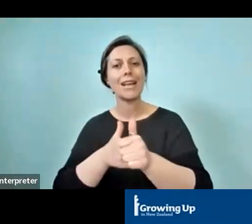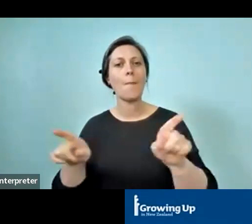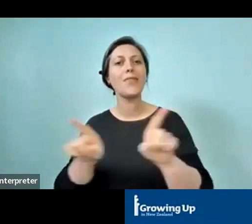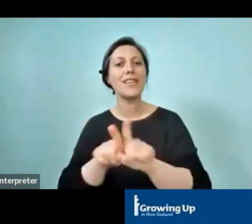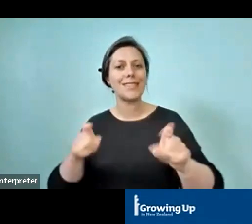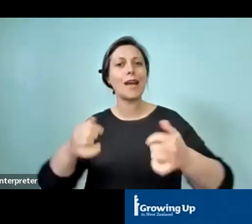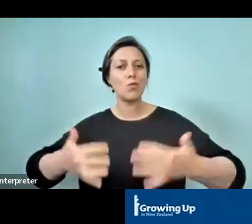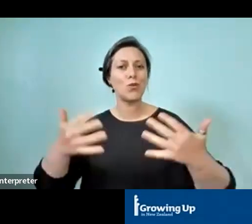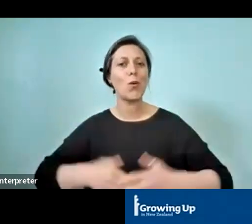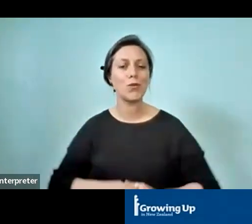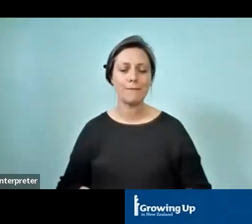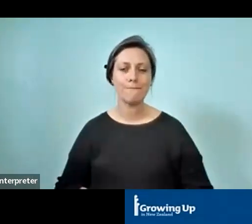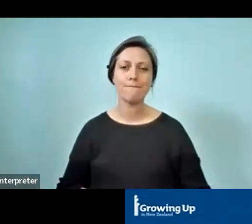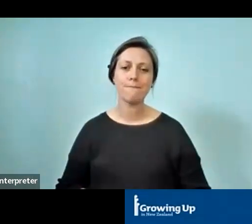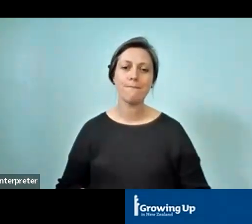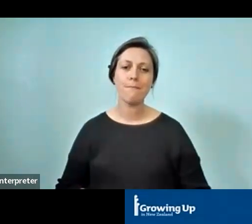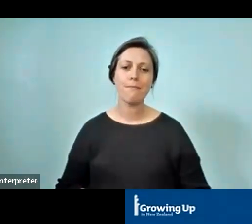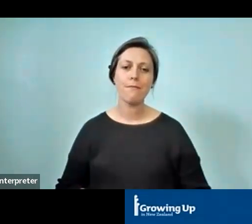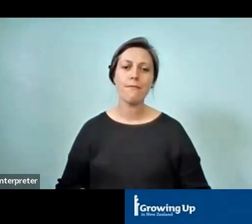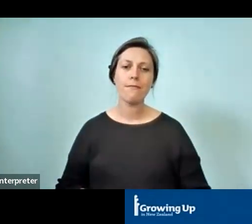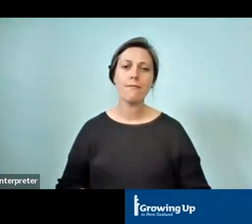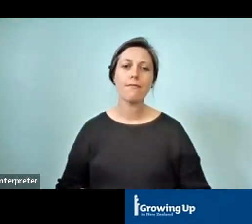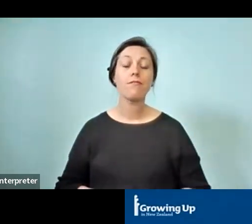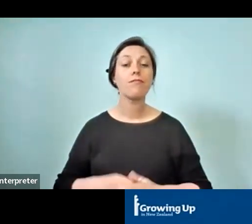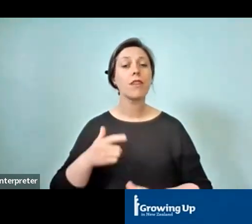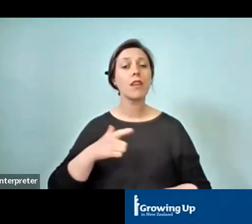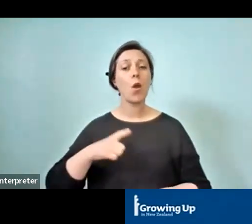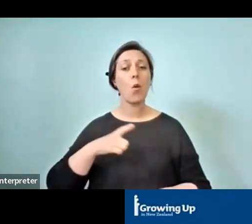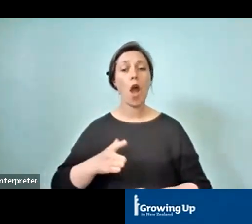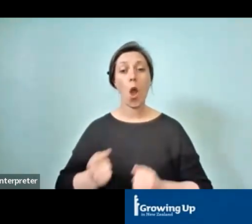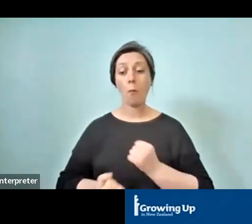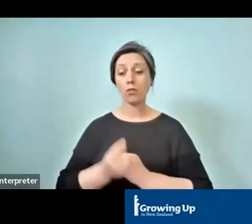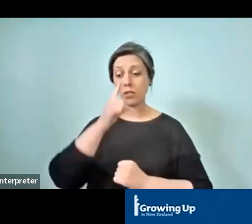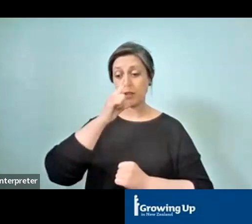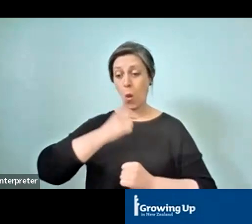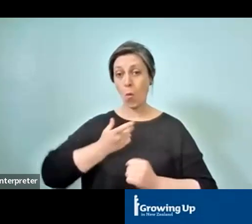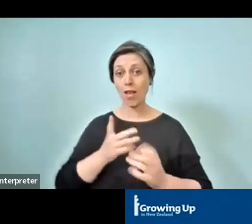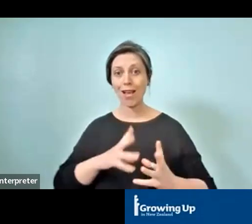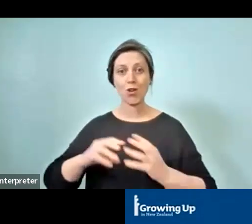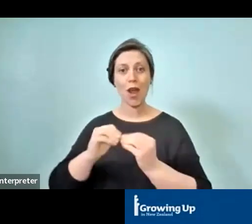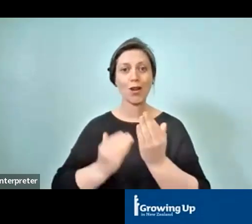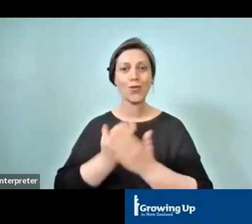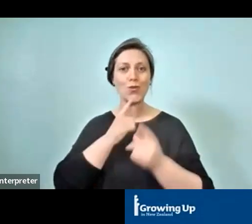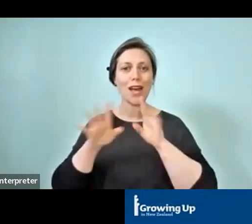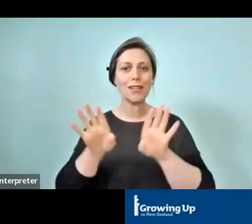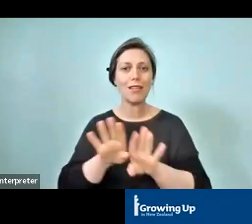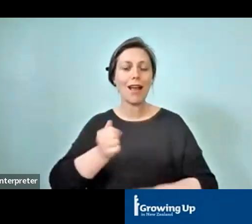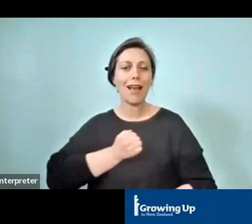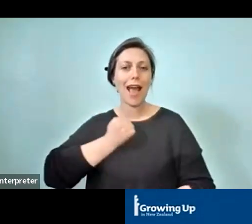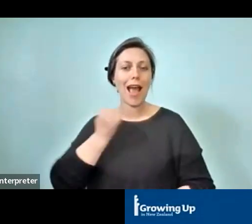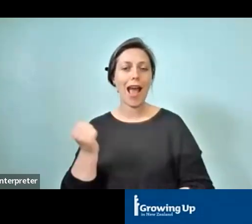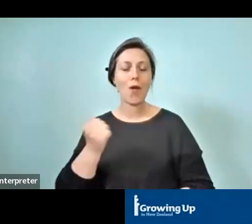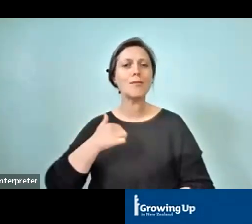really interested then in the opportunities that we can create through data such as ours, but